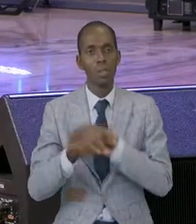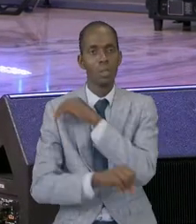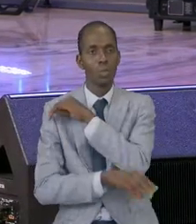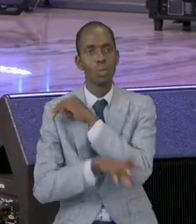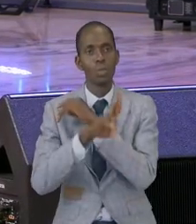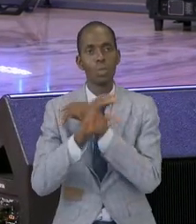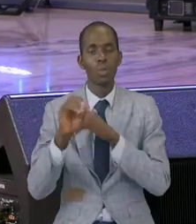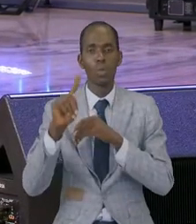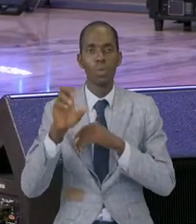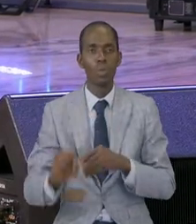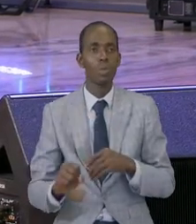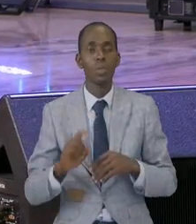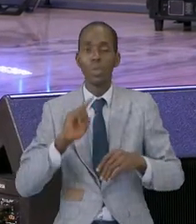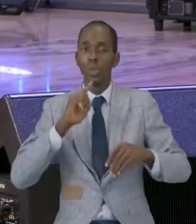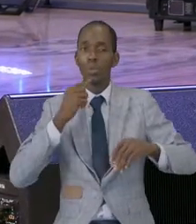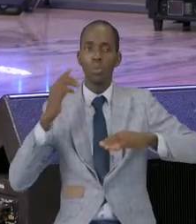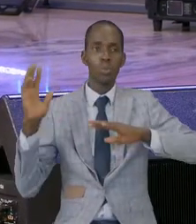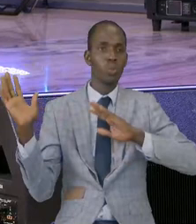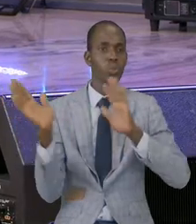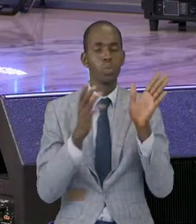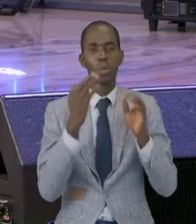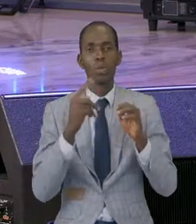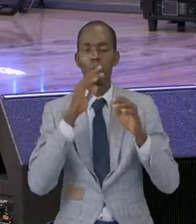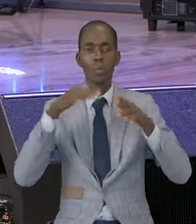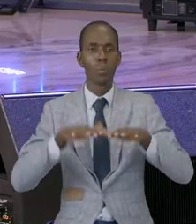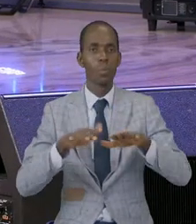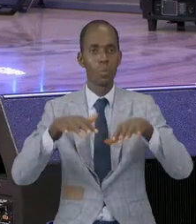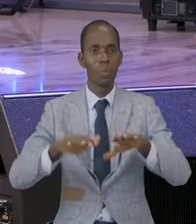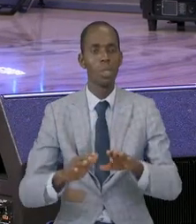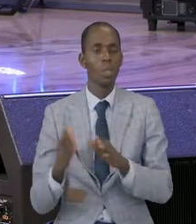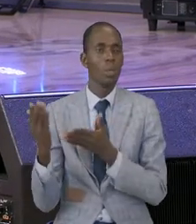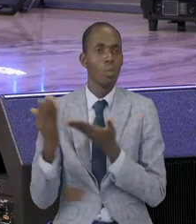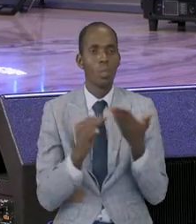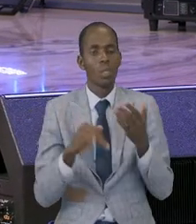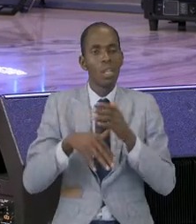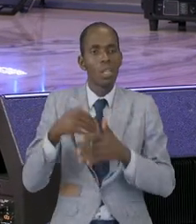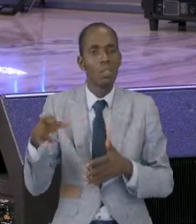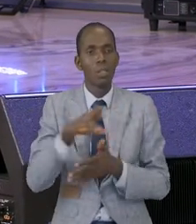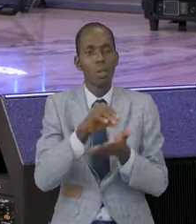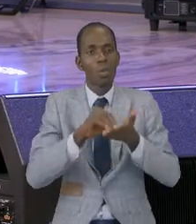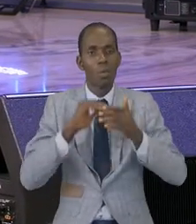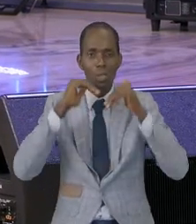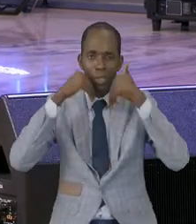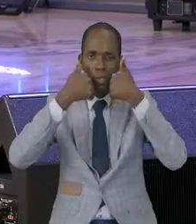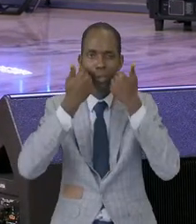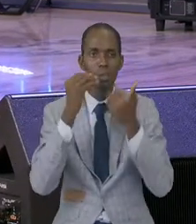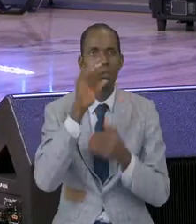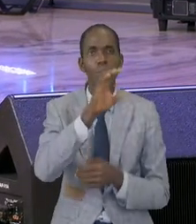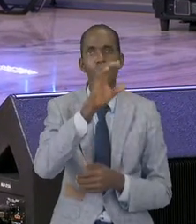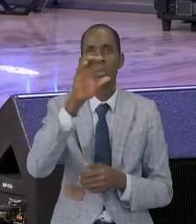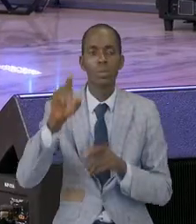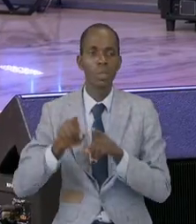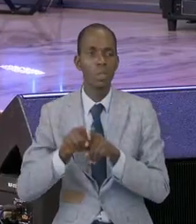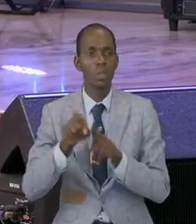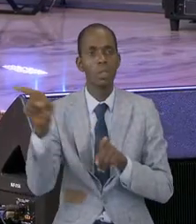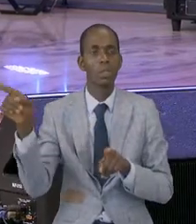says, raging waves of the sea foaming out their own shame, wandering stars